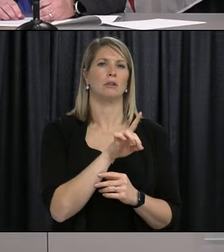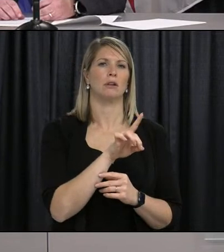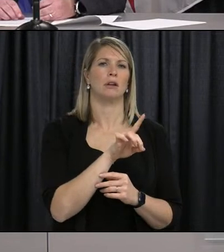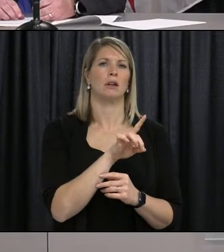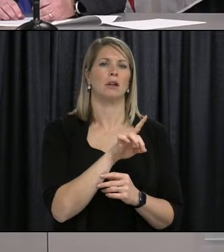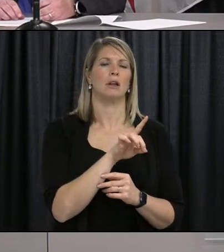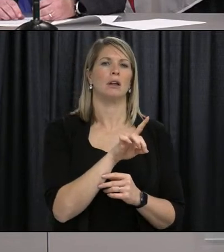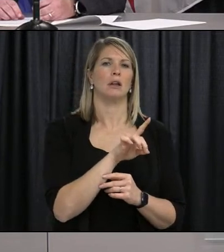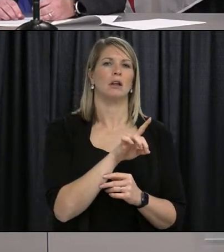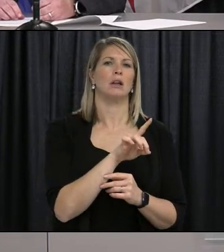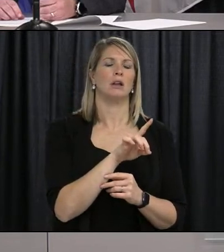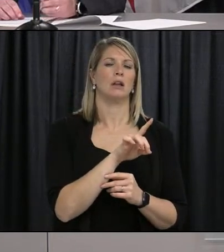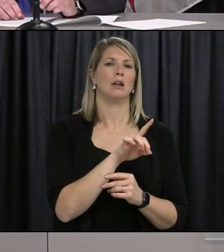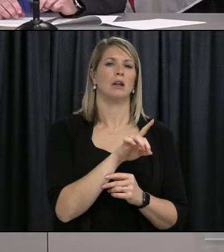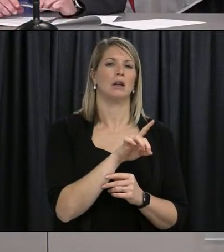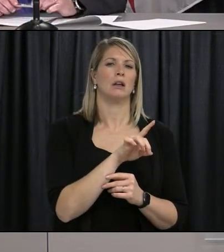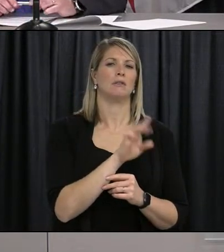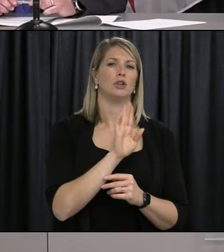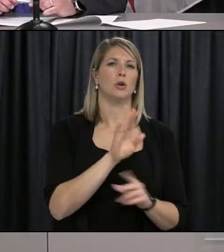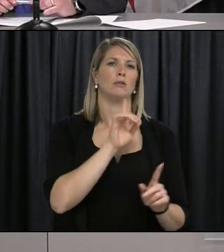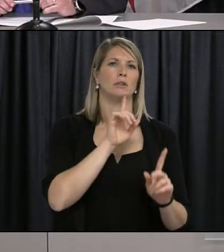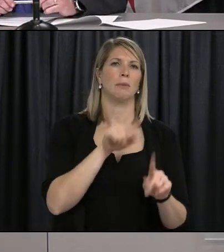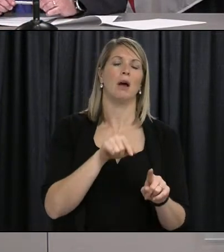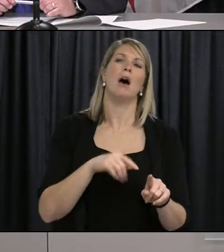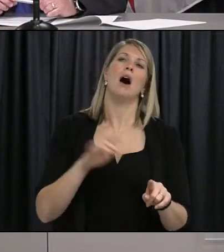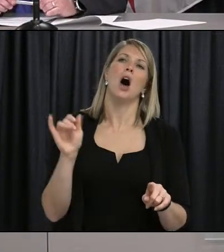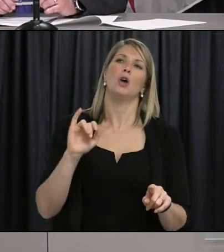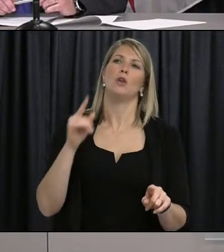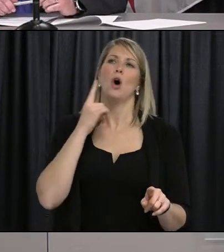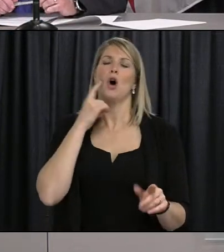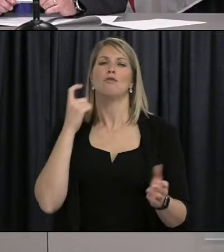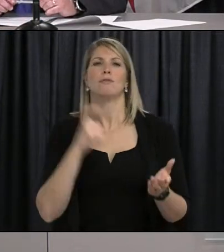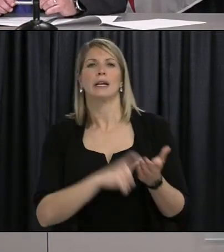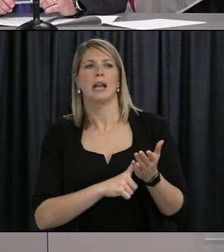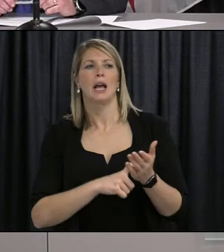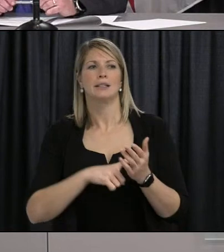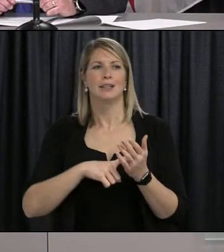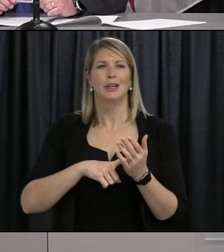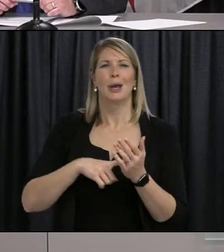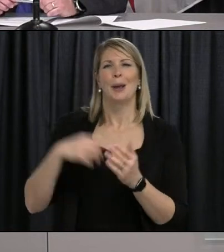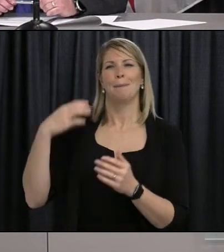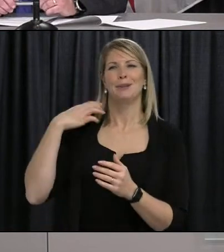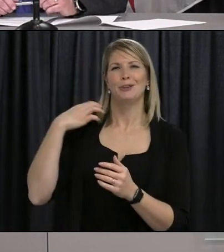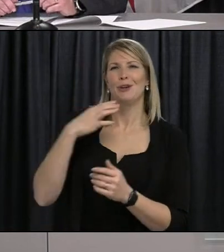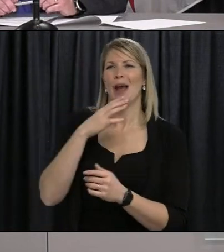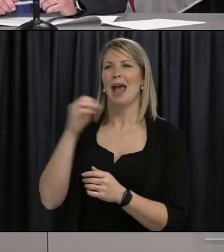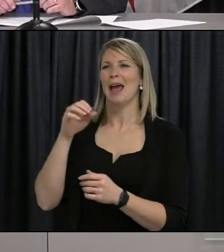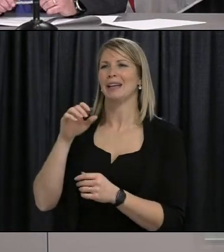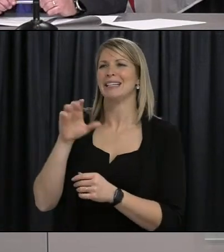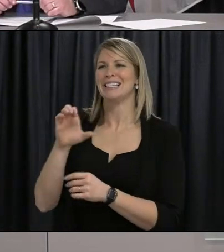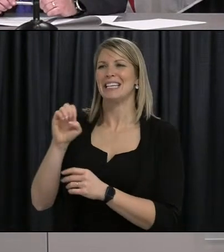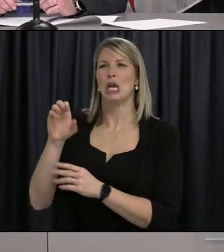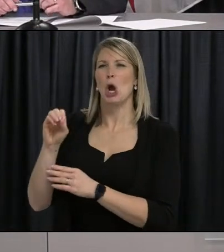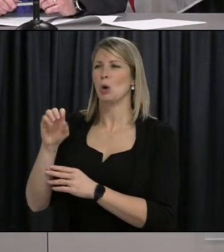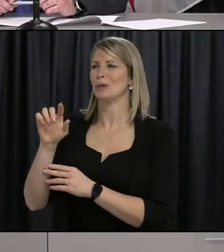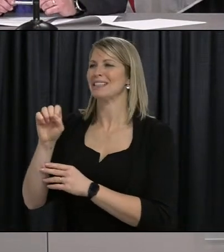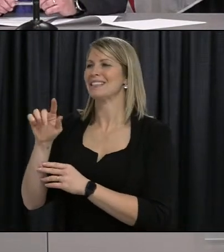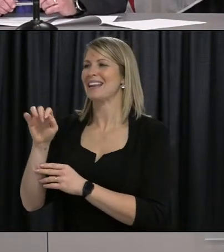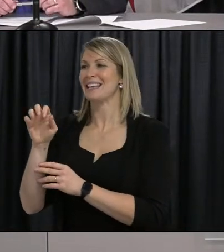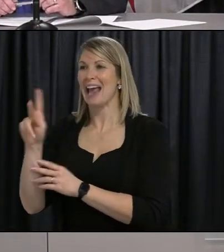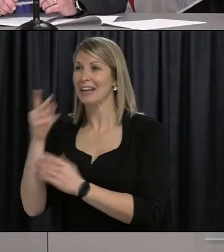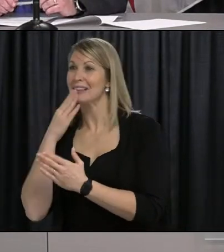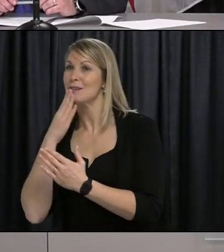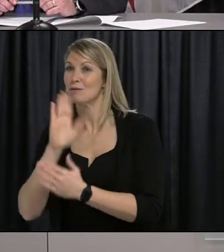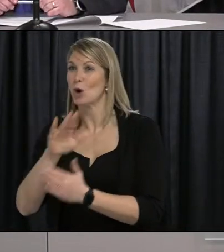but I inadvertently didn't say thank you to you as well. And my last question, I've heard from some substitute teachers who are